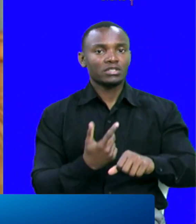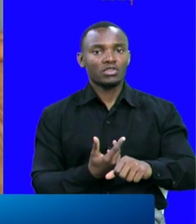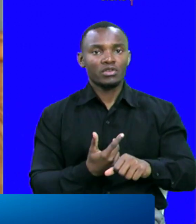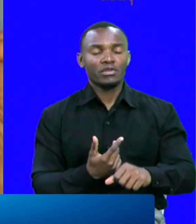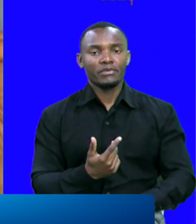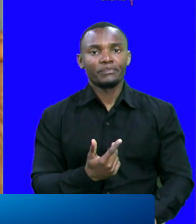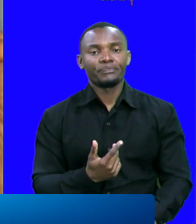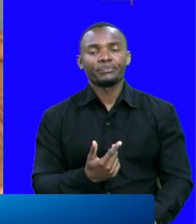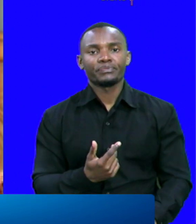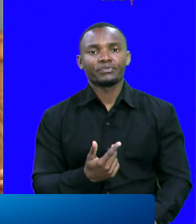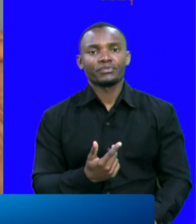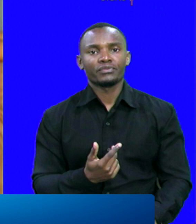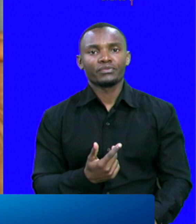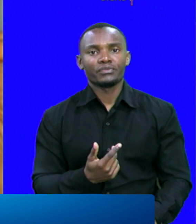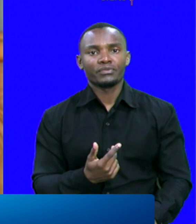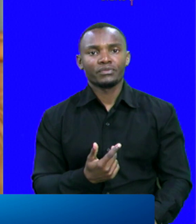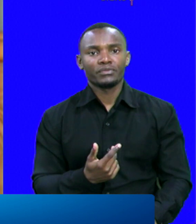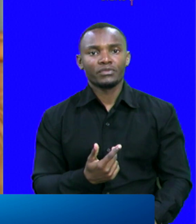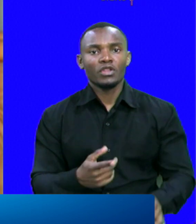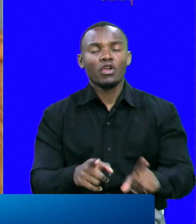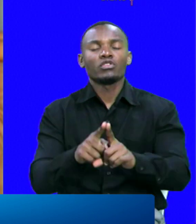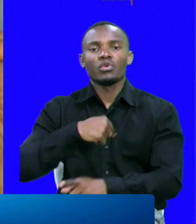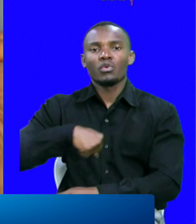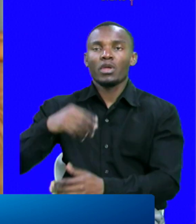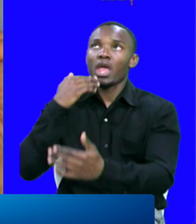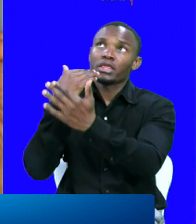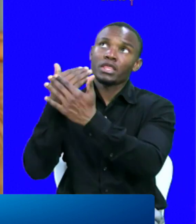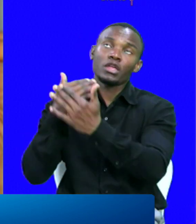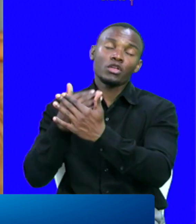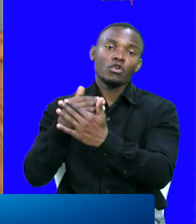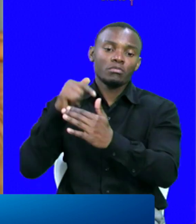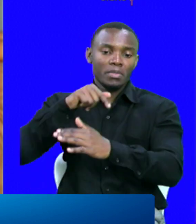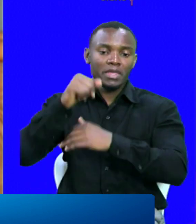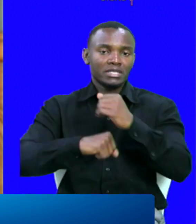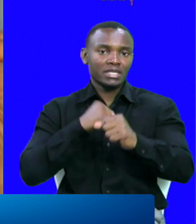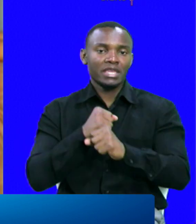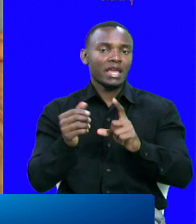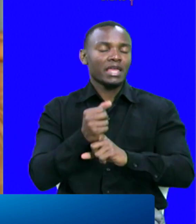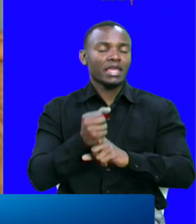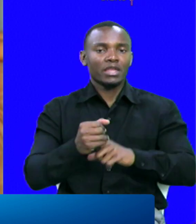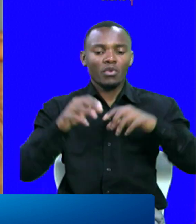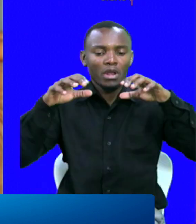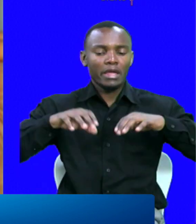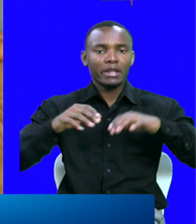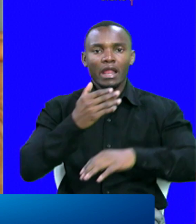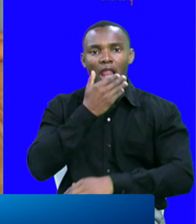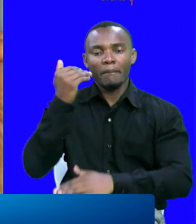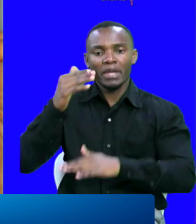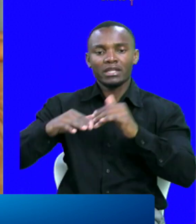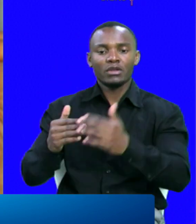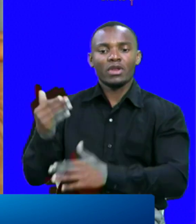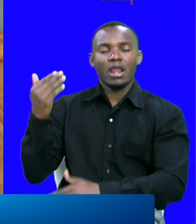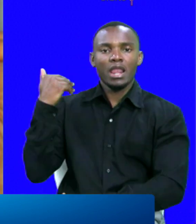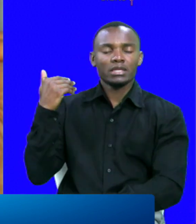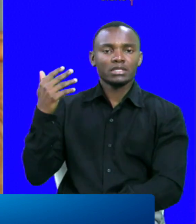the country, that many farmers are not yet using sufficient fertilizer. From the long rain season